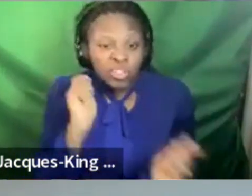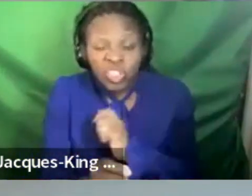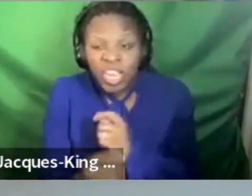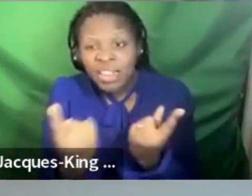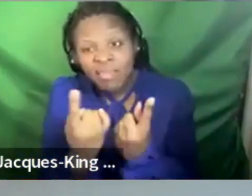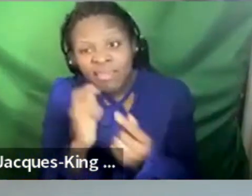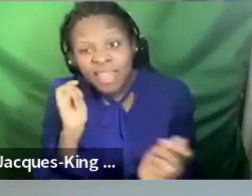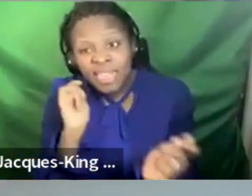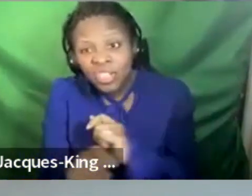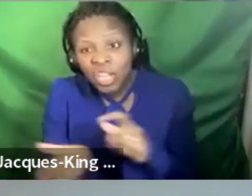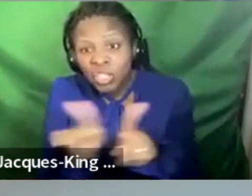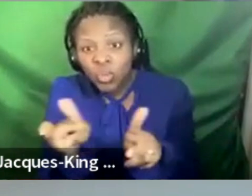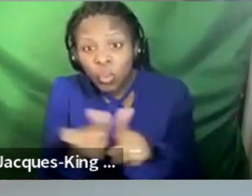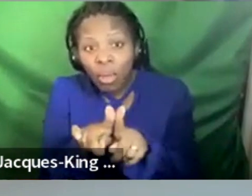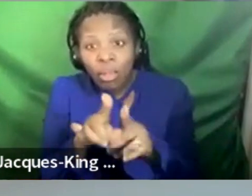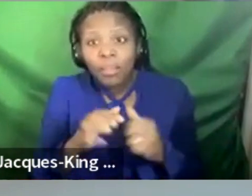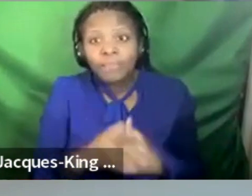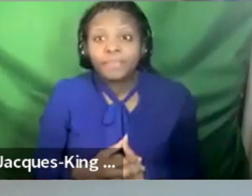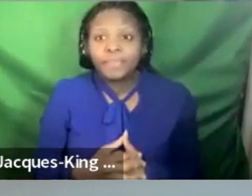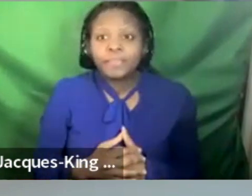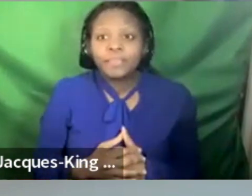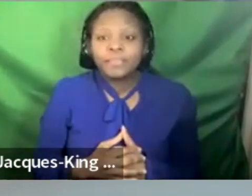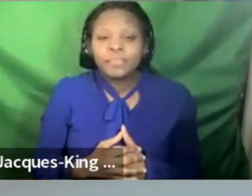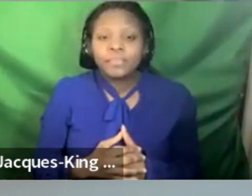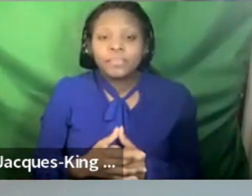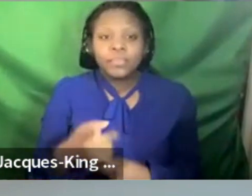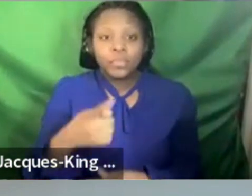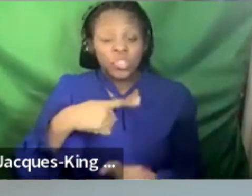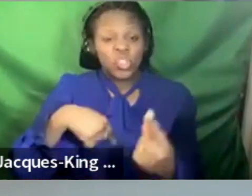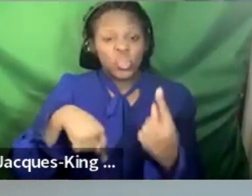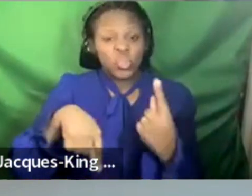that we are literally fluid, right? And